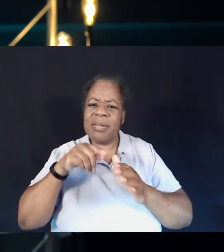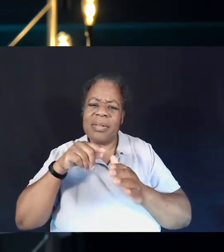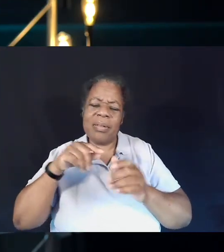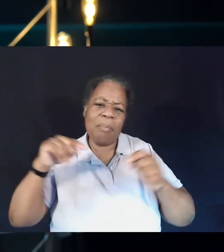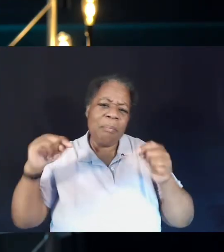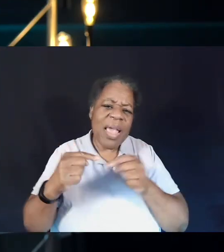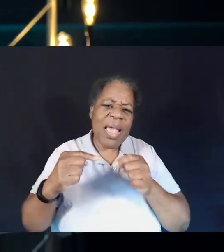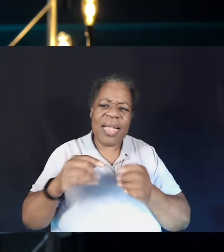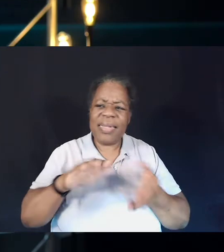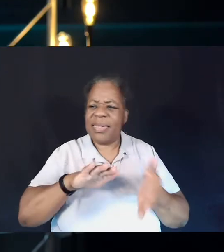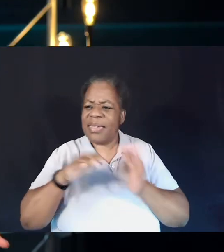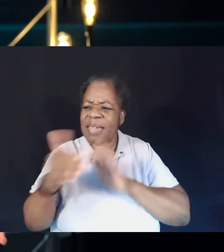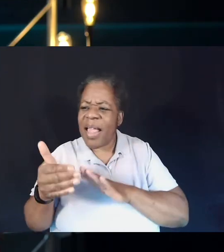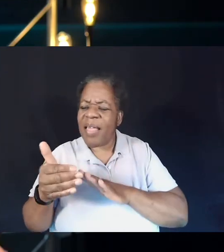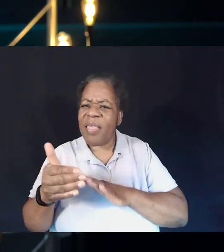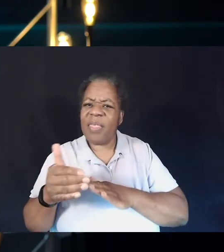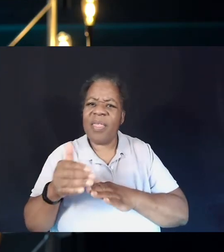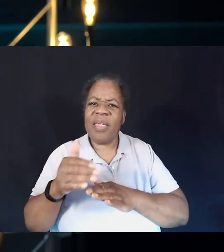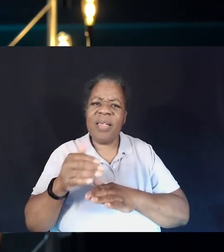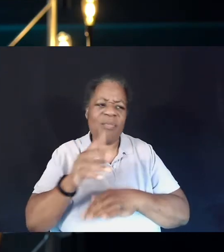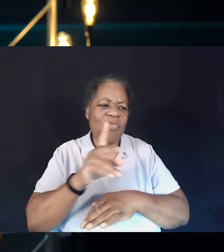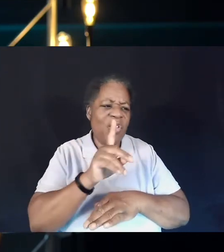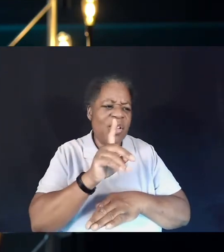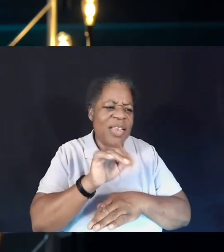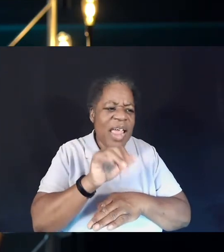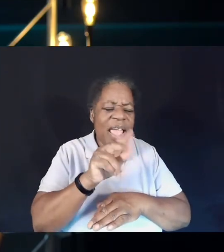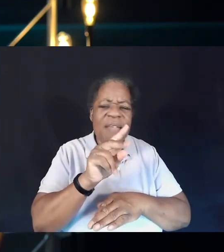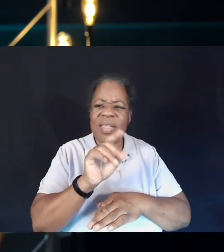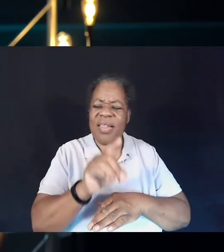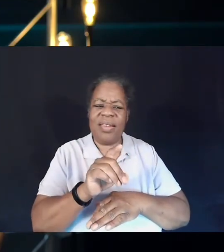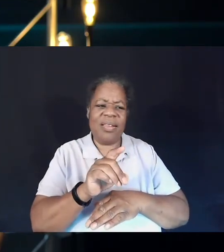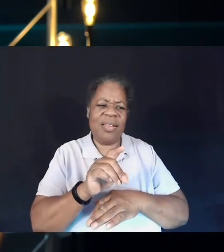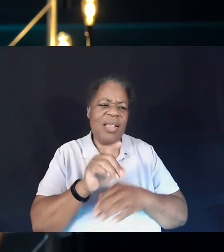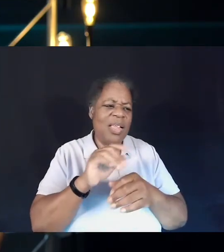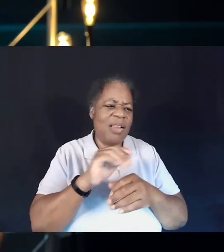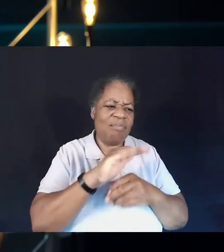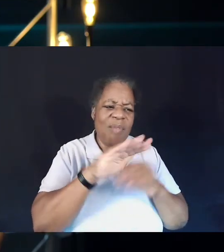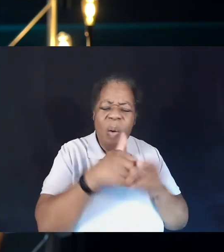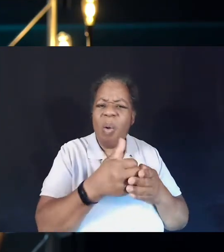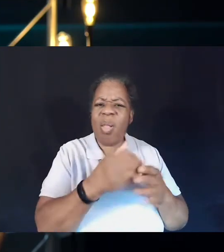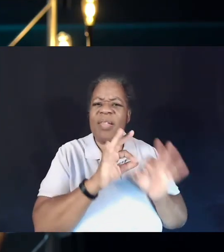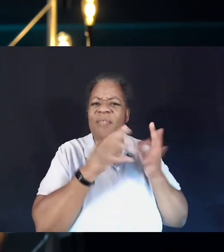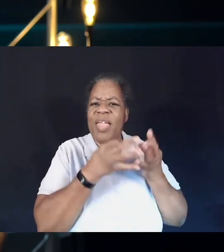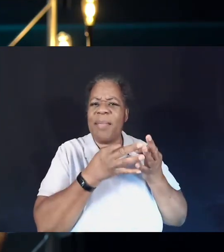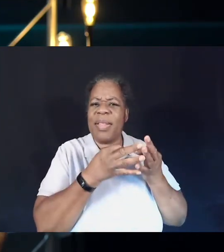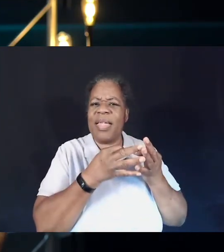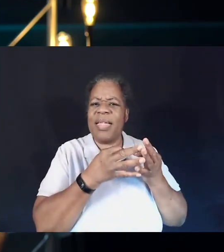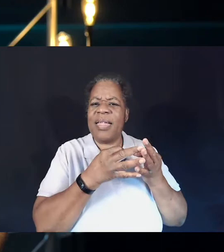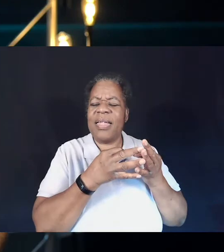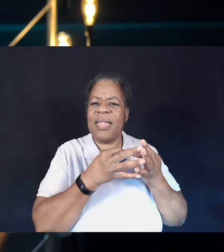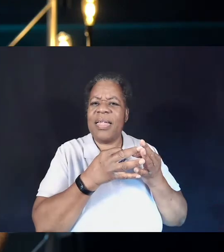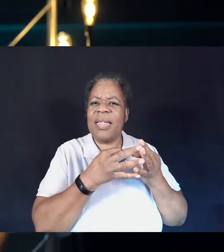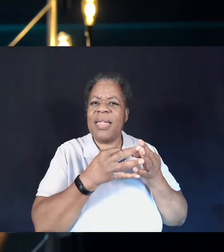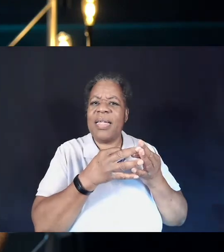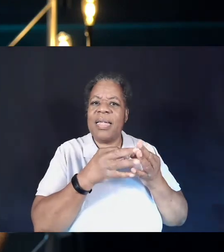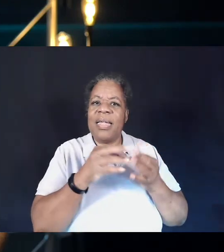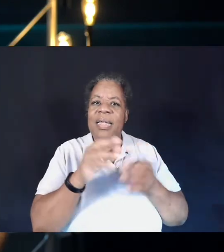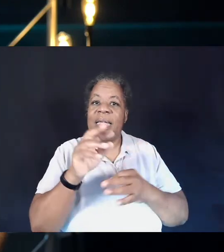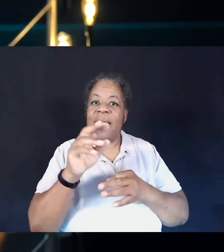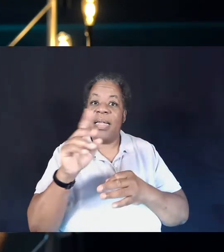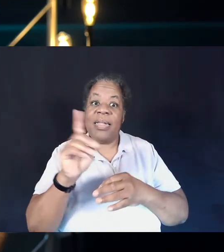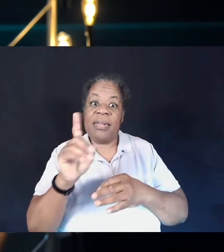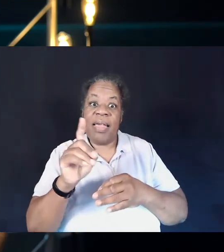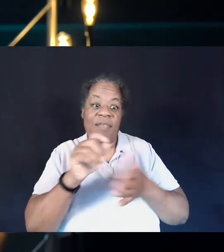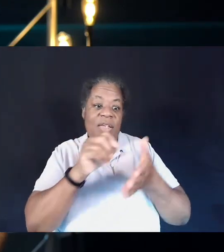family. And as a poet and, you know, an artist, he actually puts this pain down on the page in a remarkable